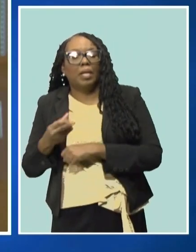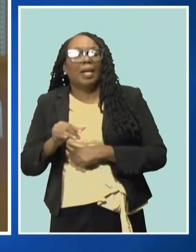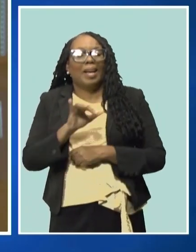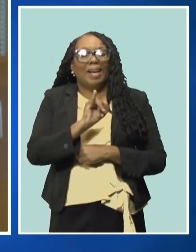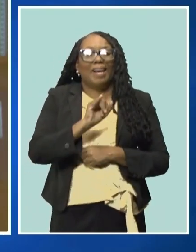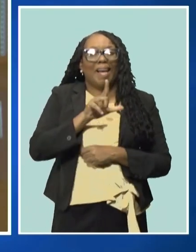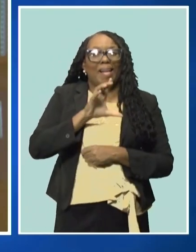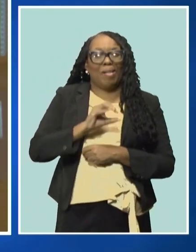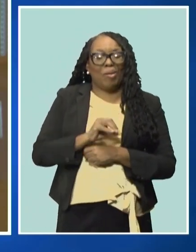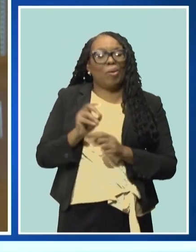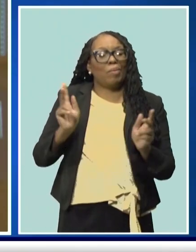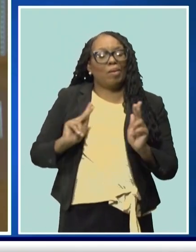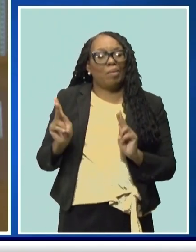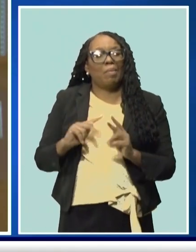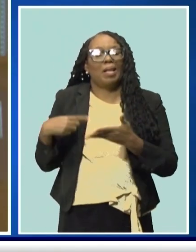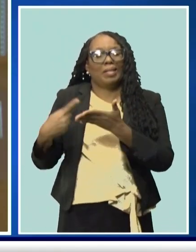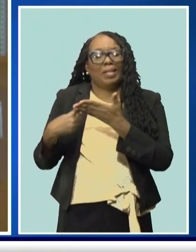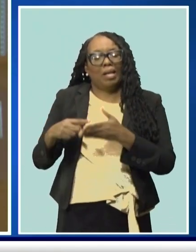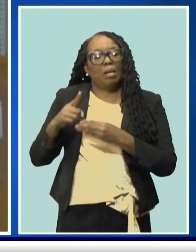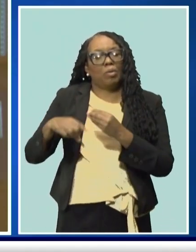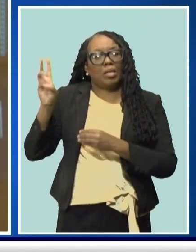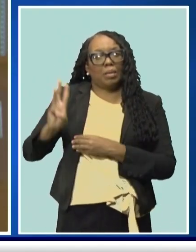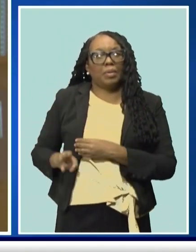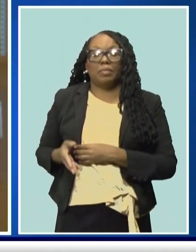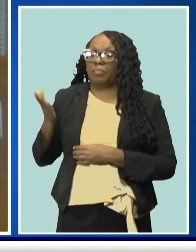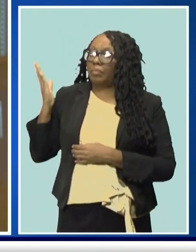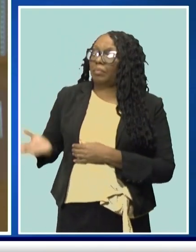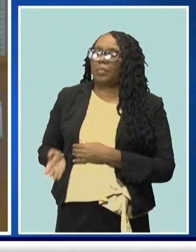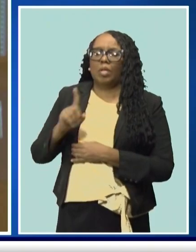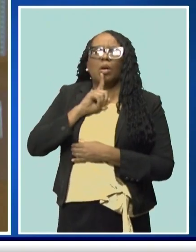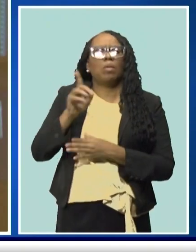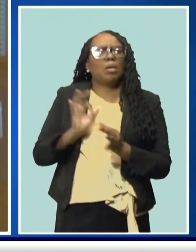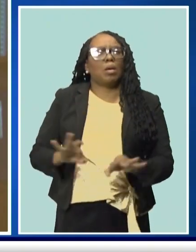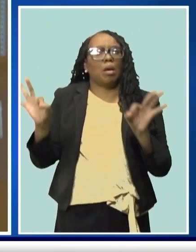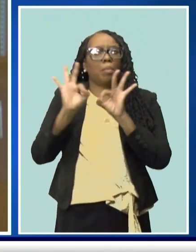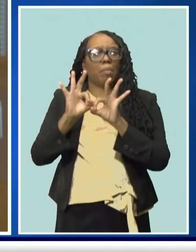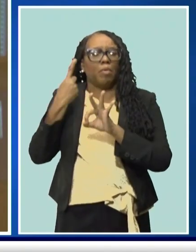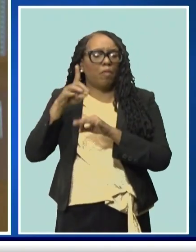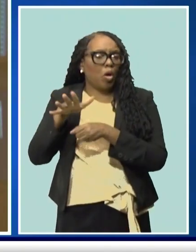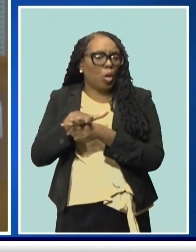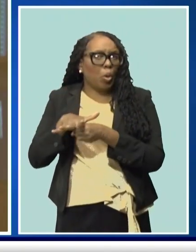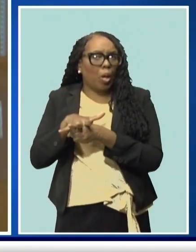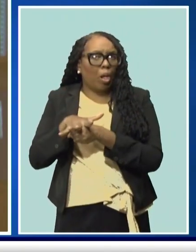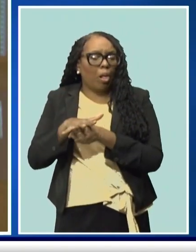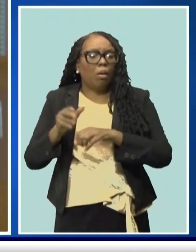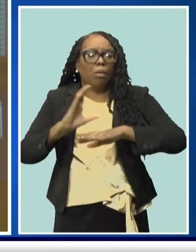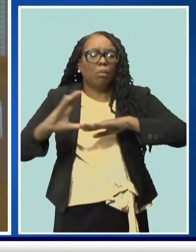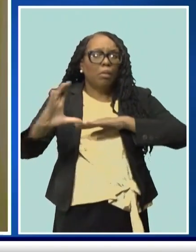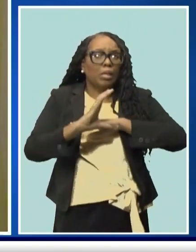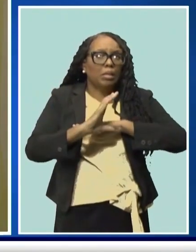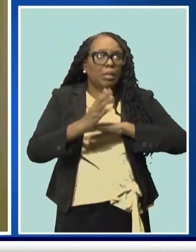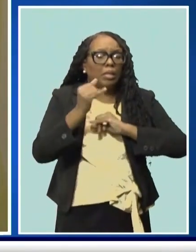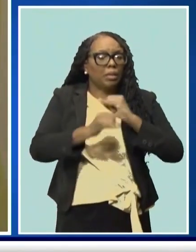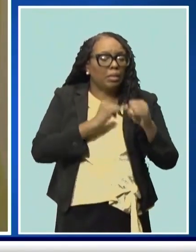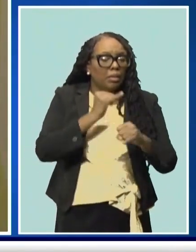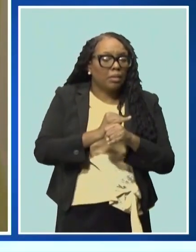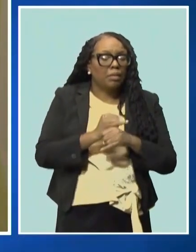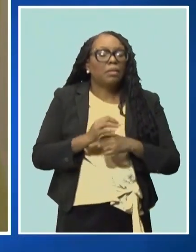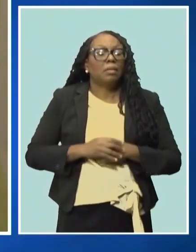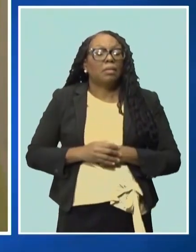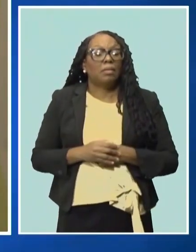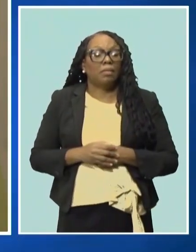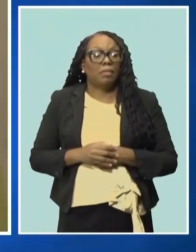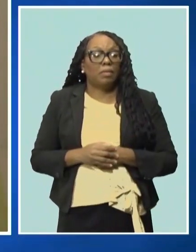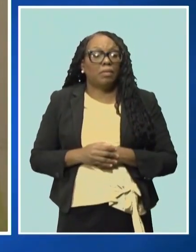are necessary to the local, regional, and international level. Therefore, over the next 3